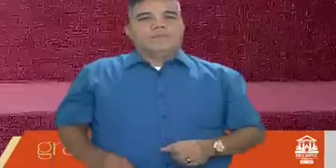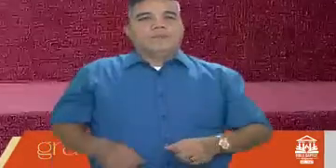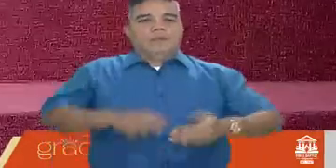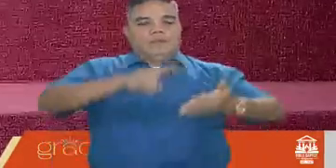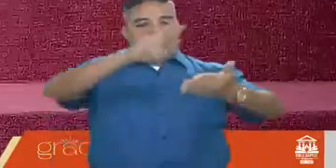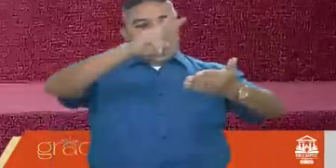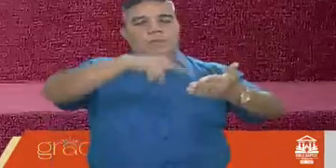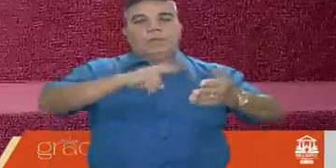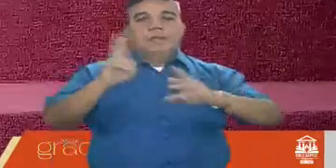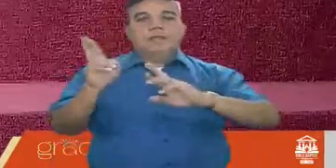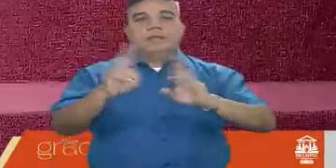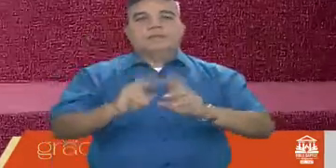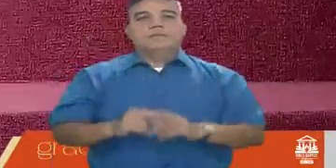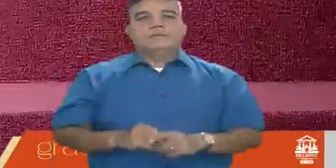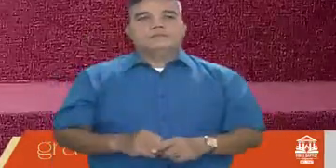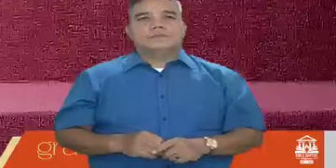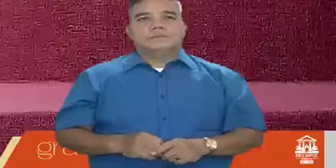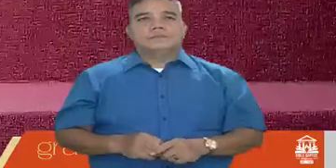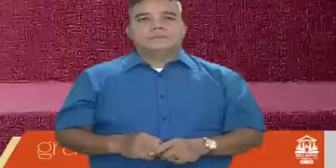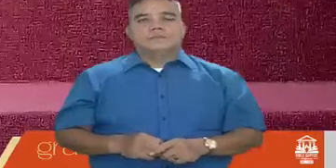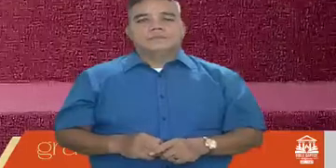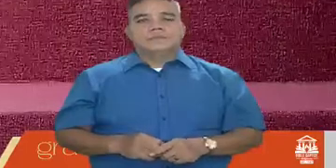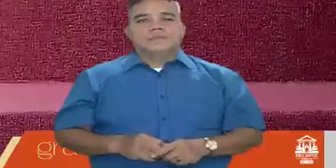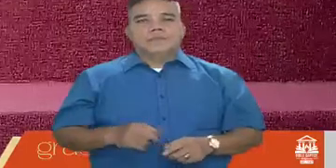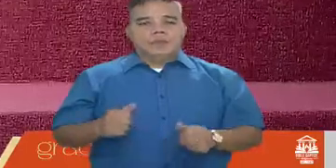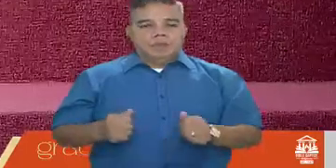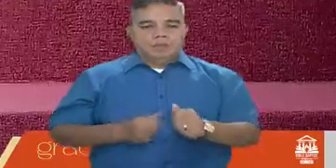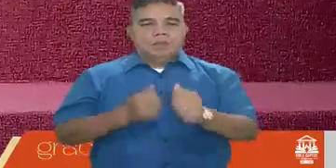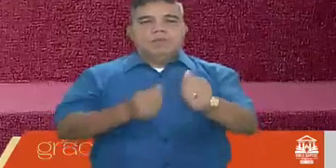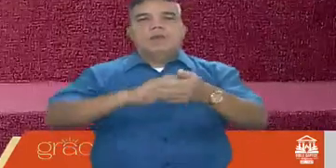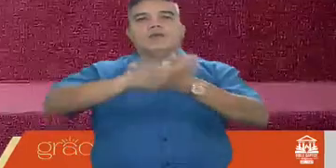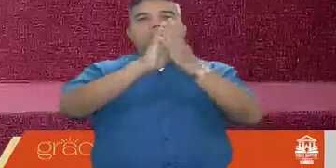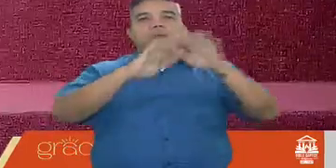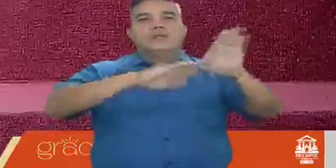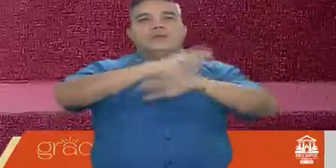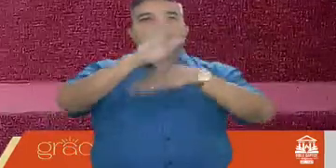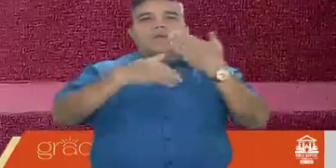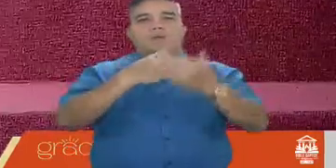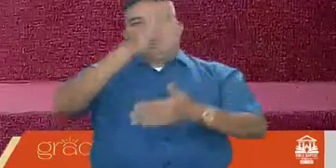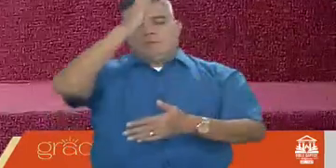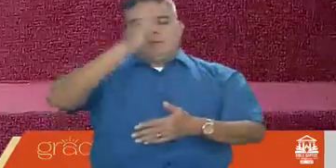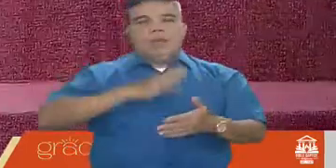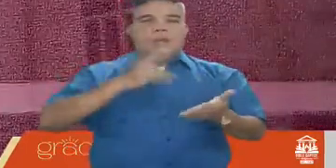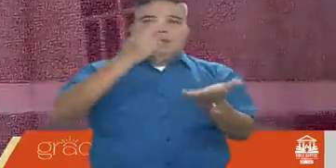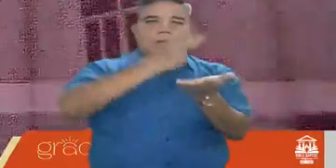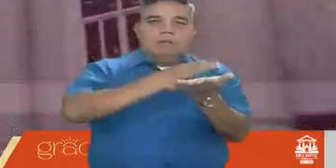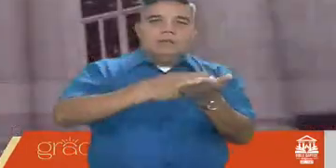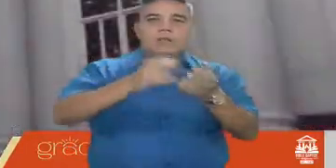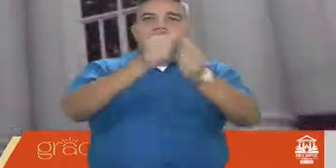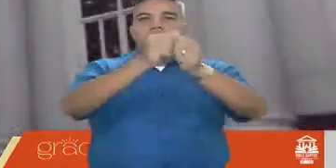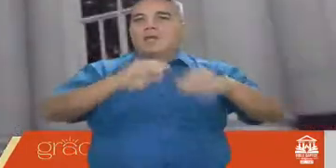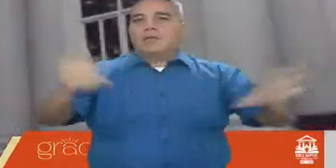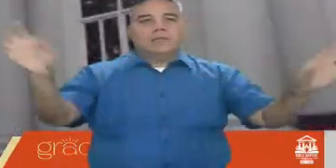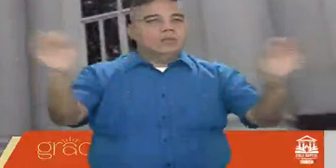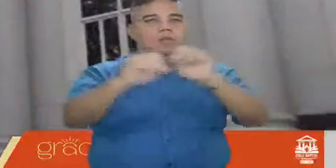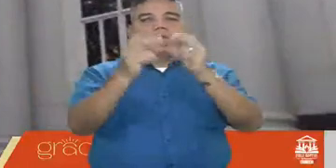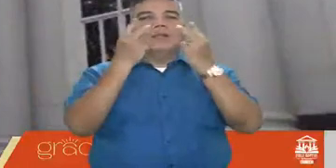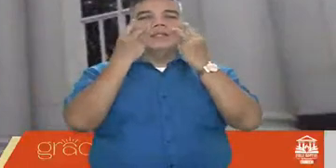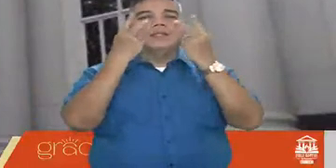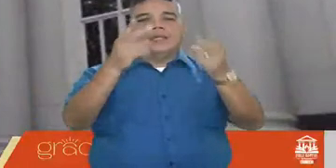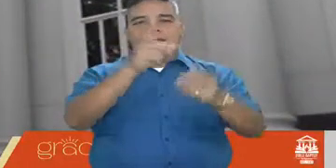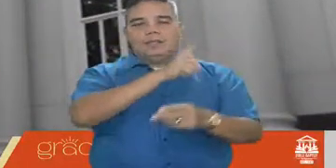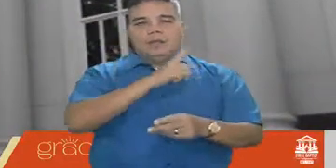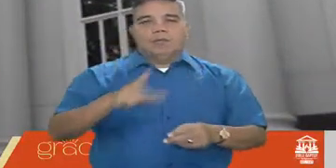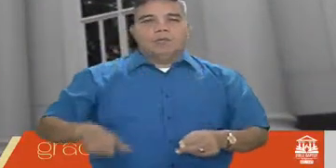Okay, ready? Go. Follow peace with all men, and holiness without which no man